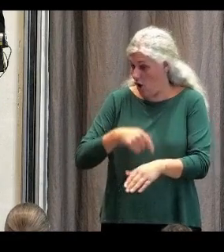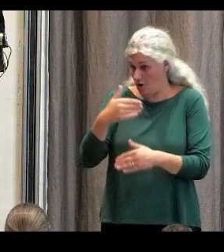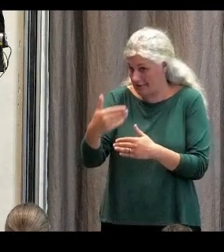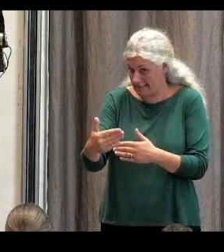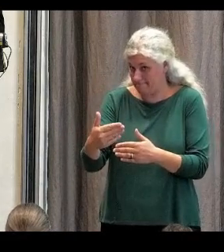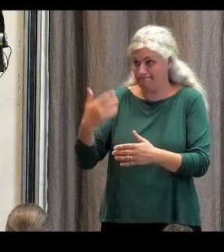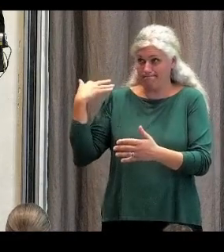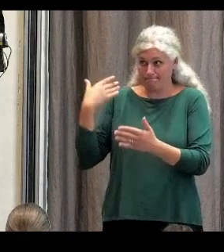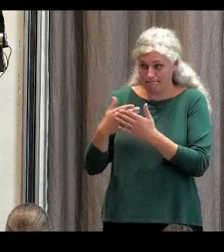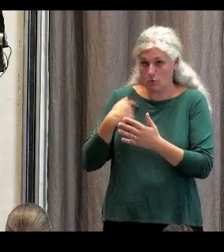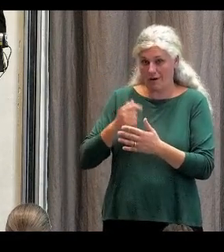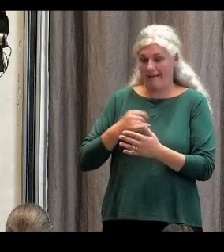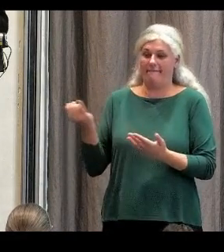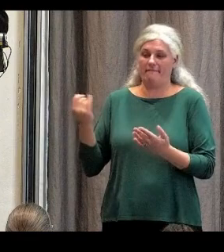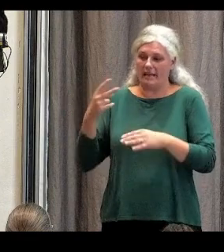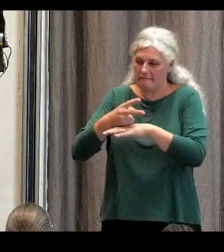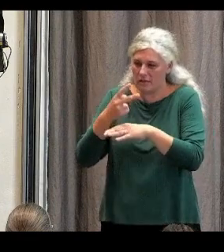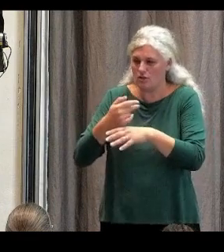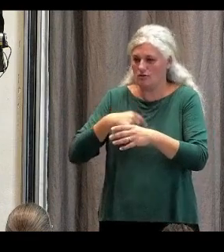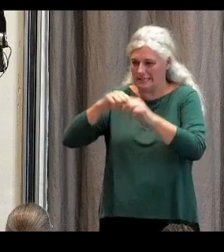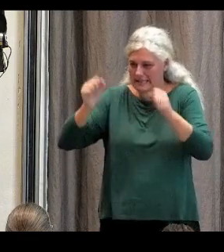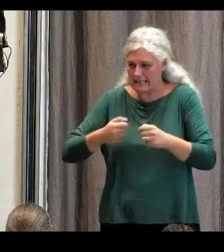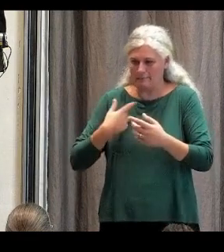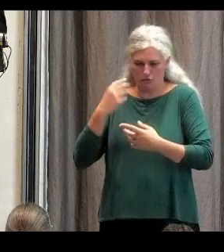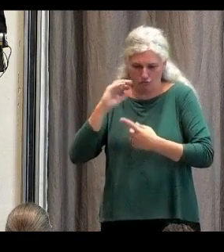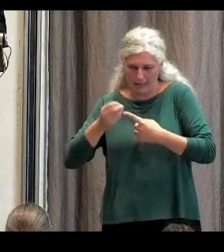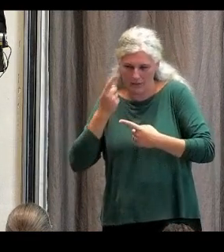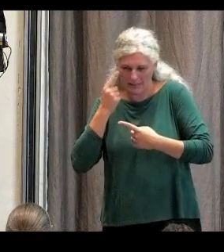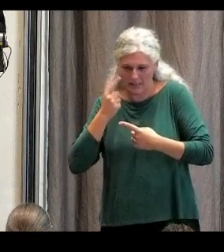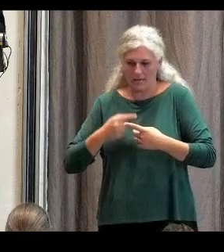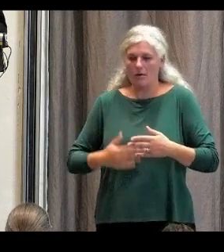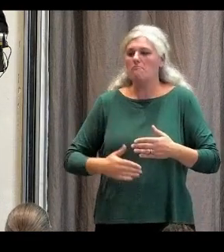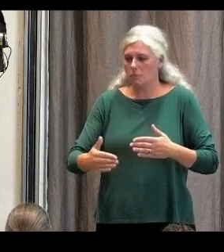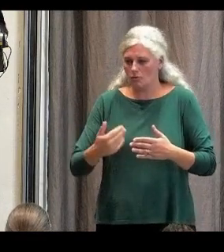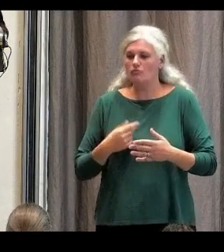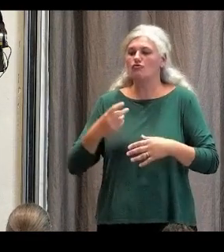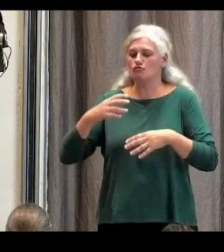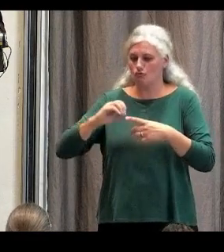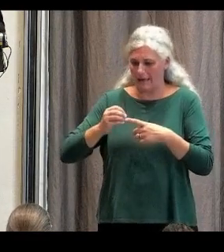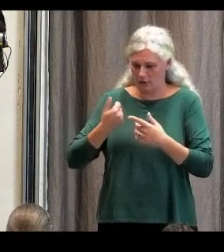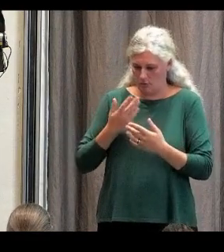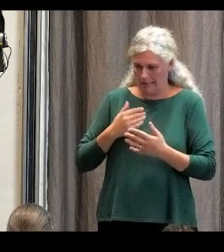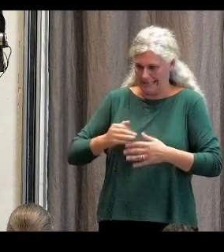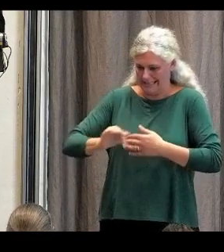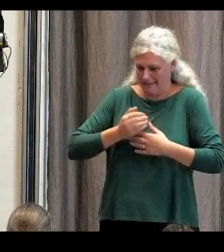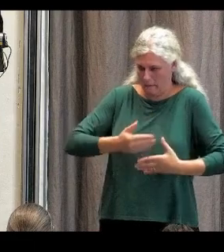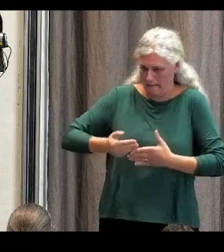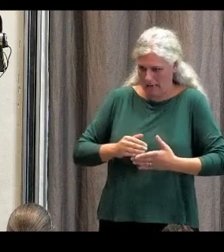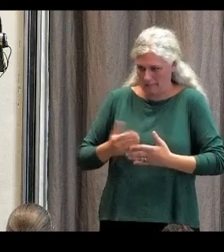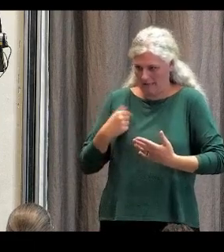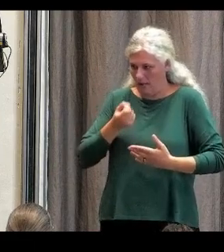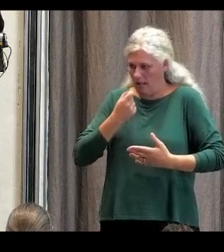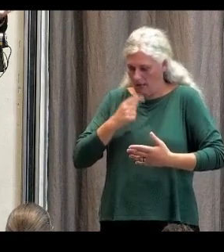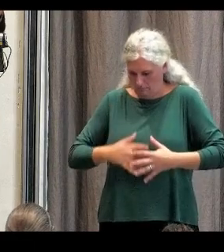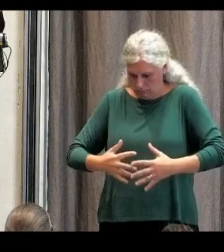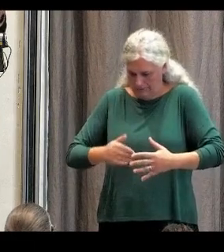we've had a pregnancy prevention scheme in place trying to avoid babies being exposed to valproate whilst they're in